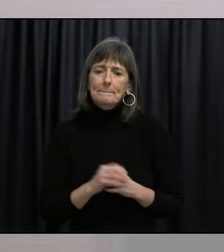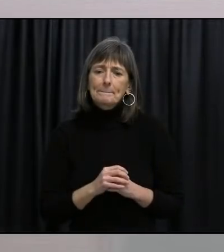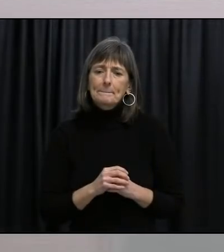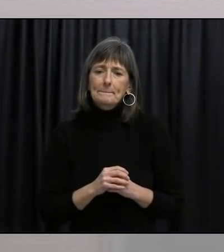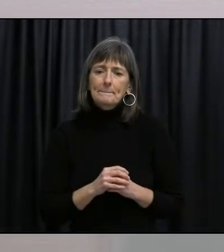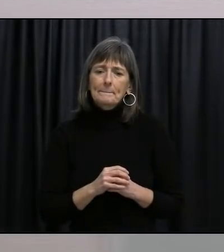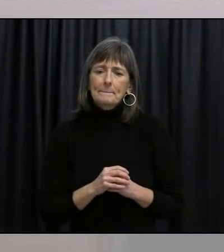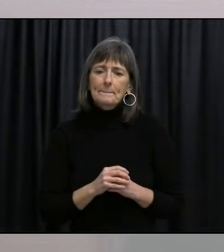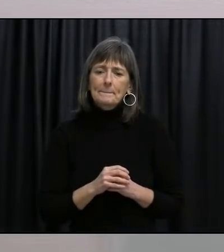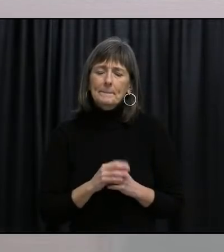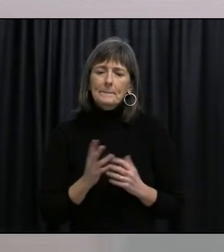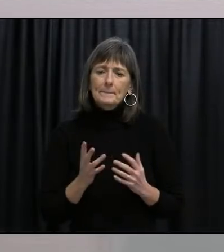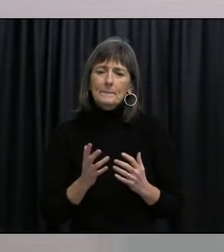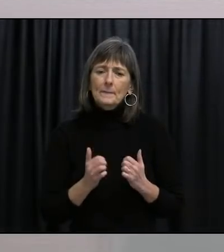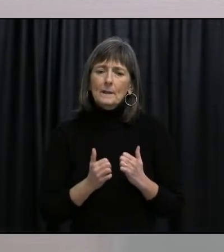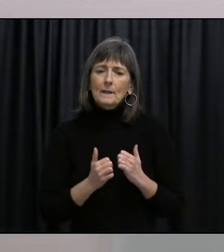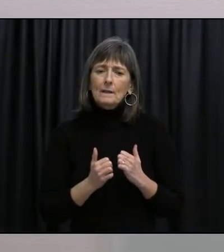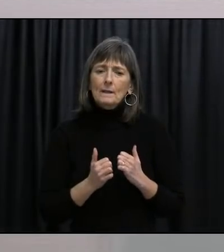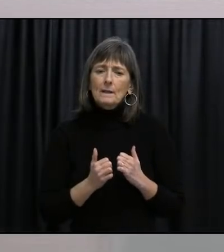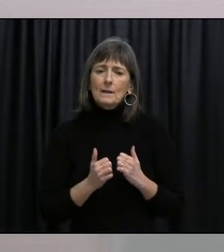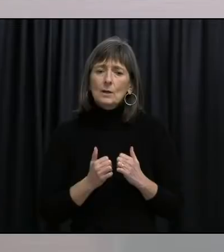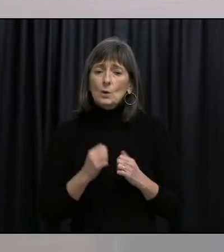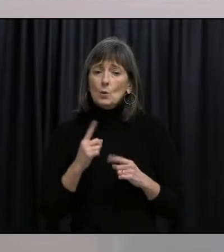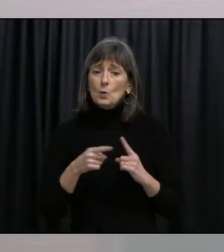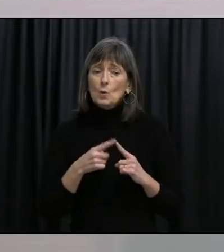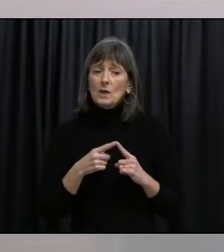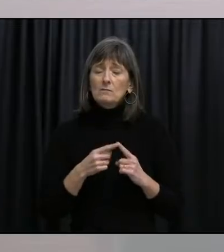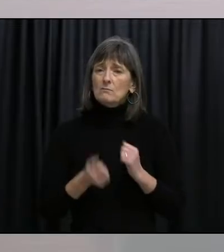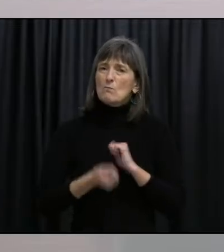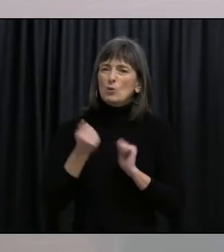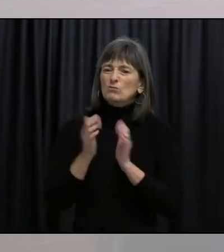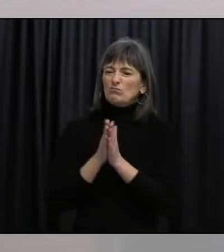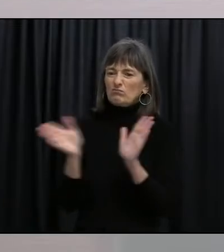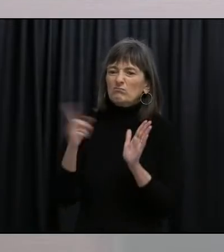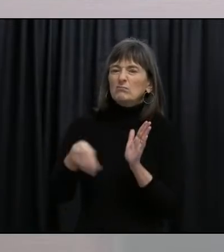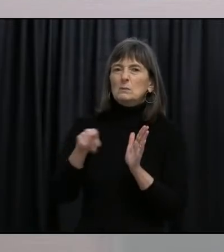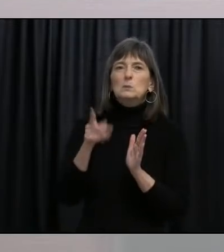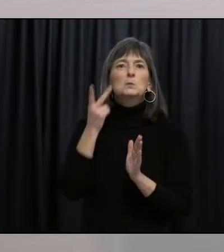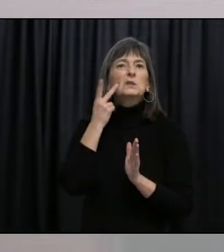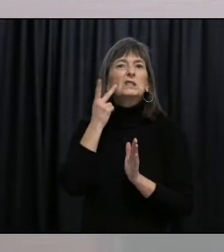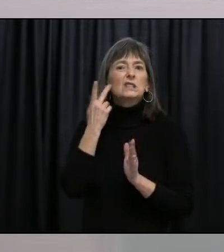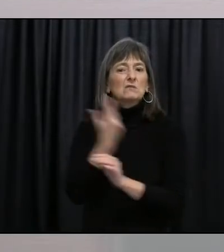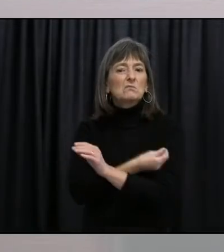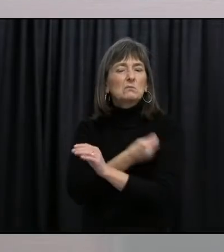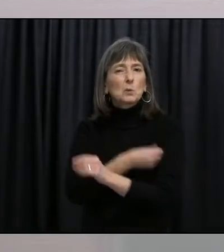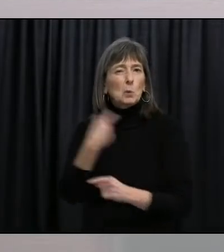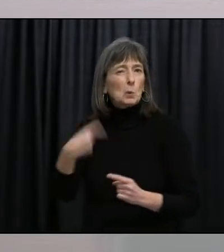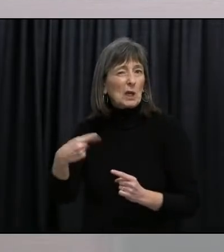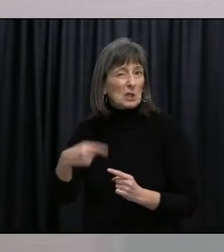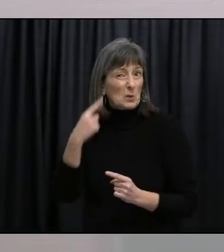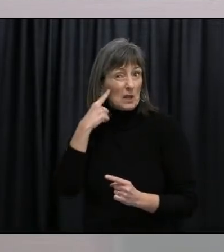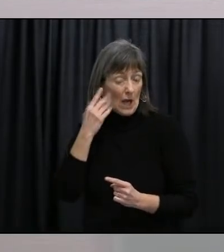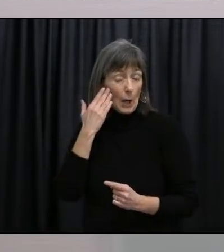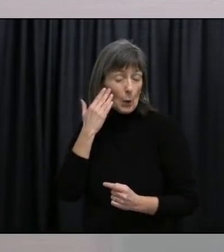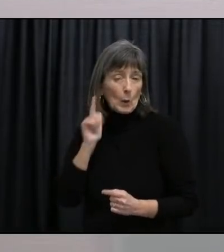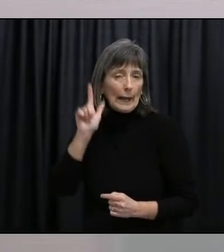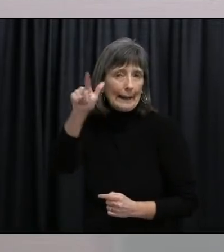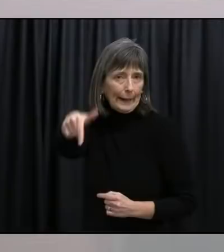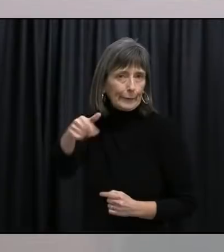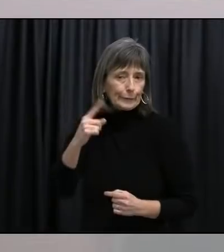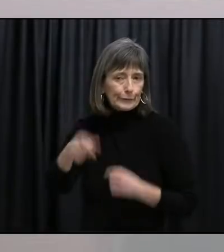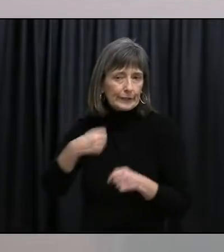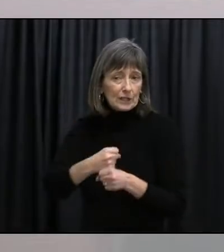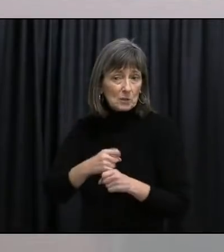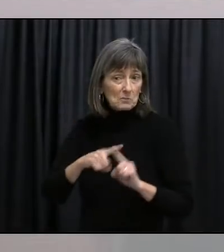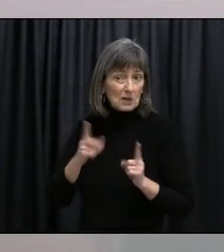when most people might see the vaccine. I know it was later in the year, but is there any change to that recently?